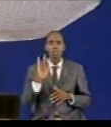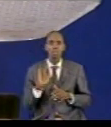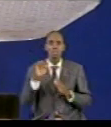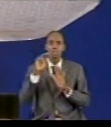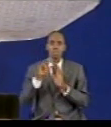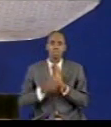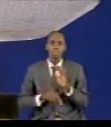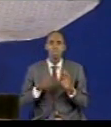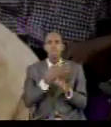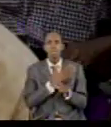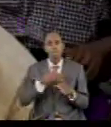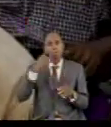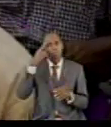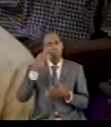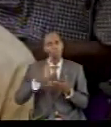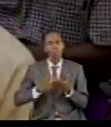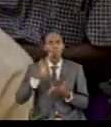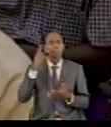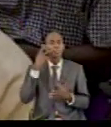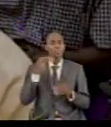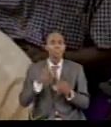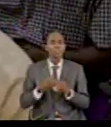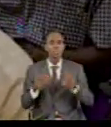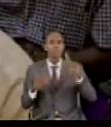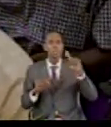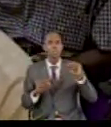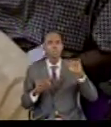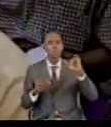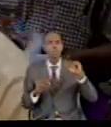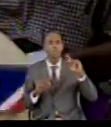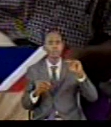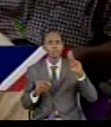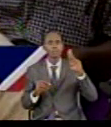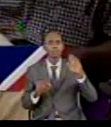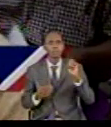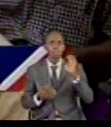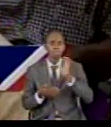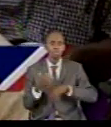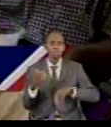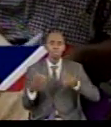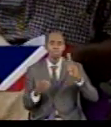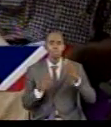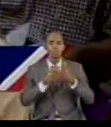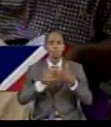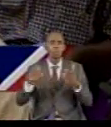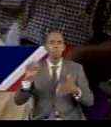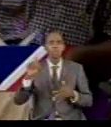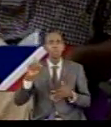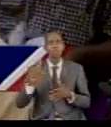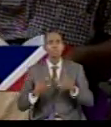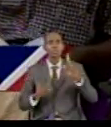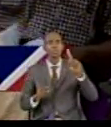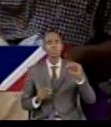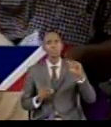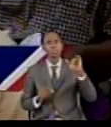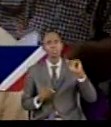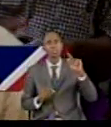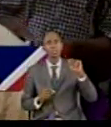We look at Titus chapter 2, reading from verse 11. Titus